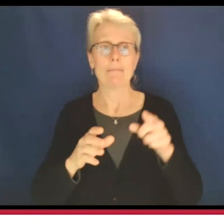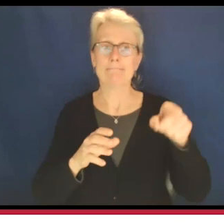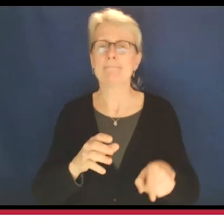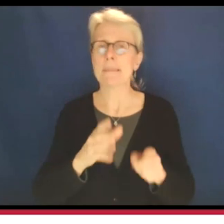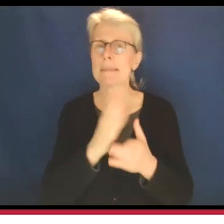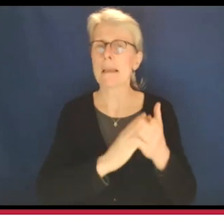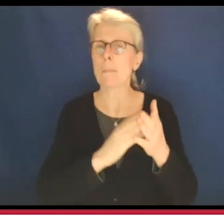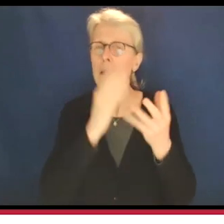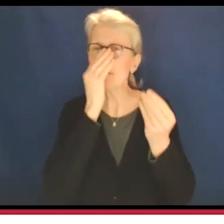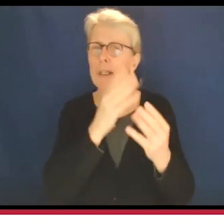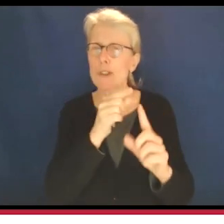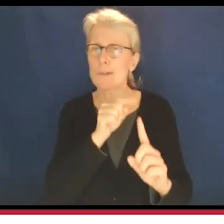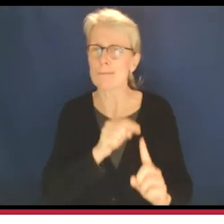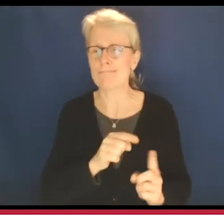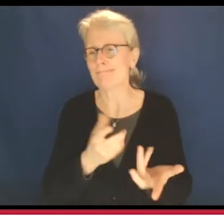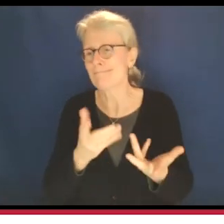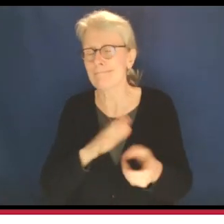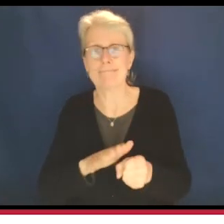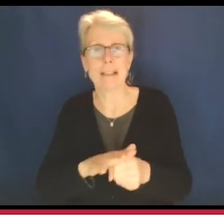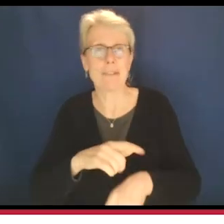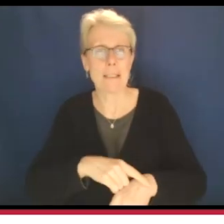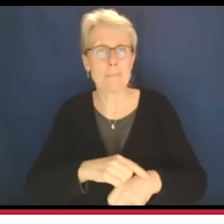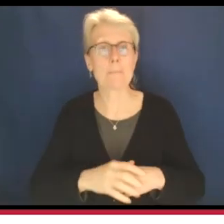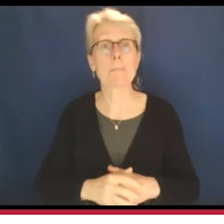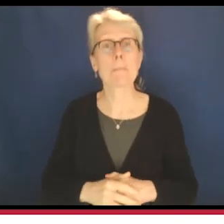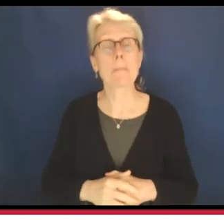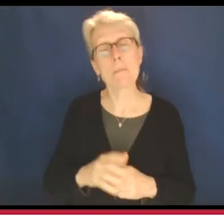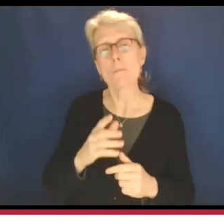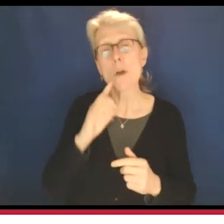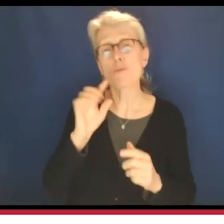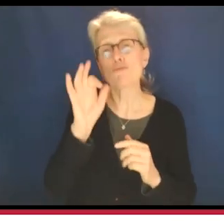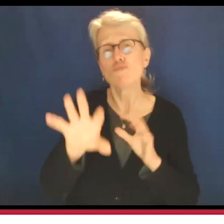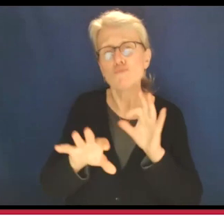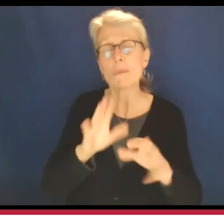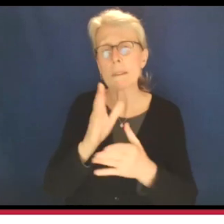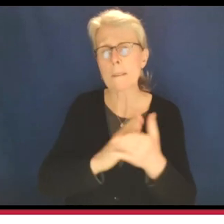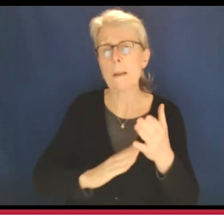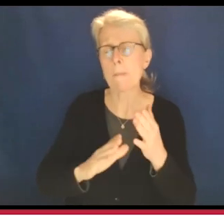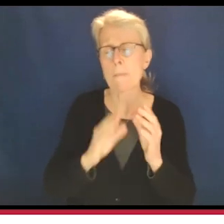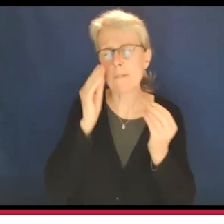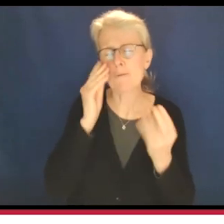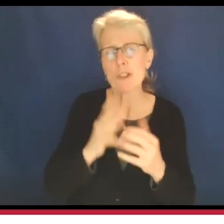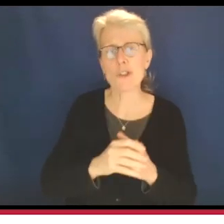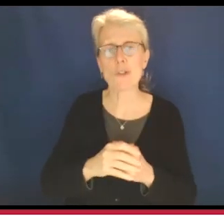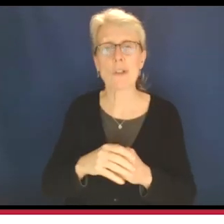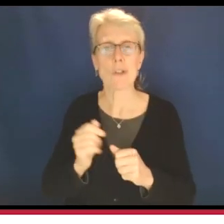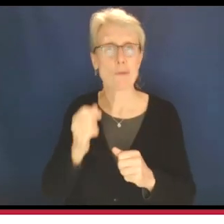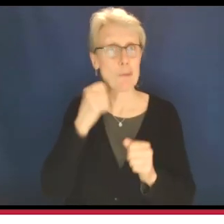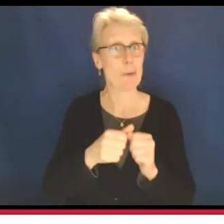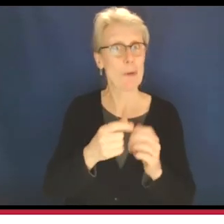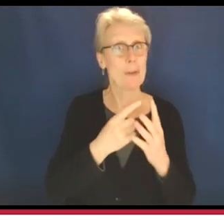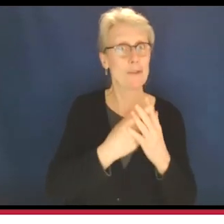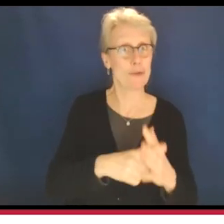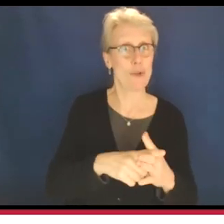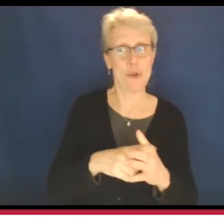but some of those are that we really don't know, as we've seen on some of those timelines, an increasing frequency